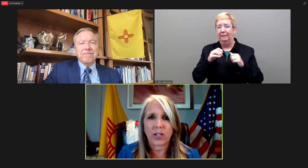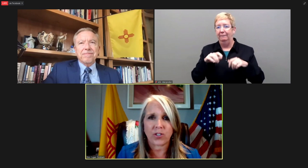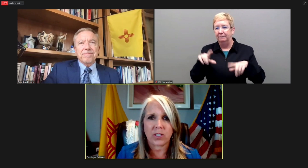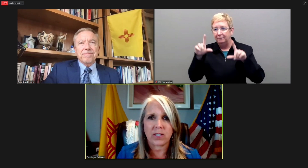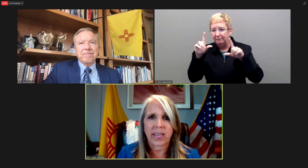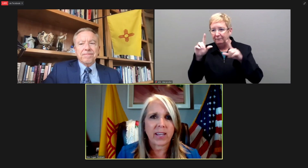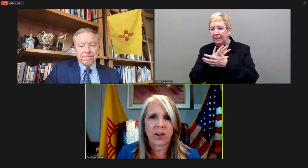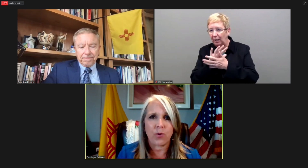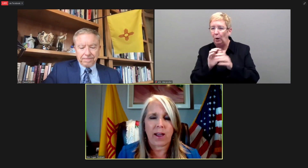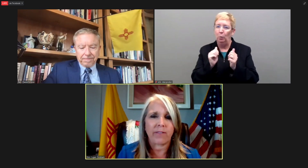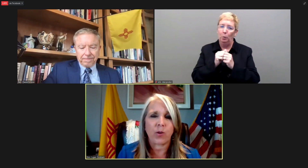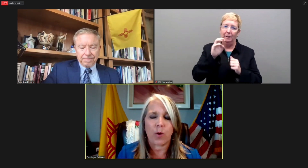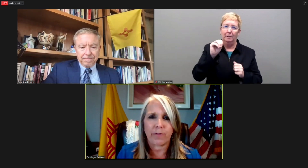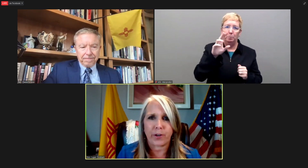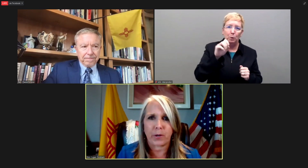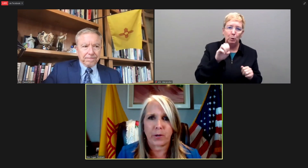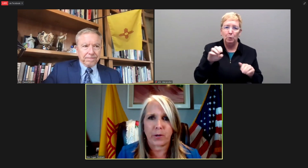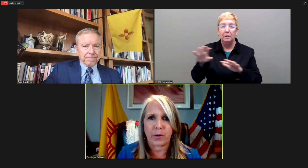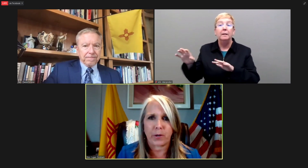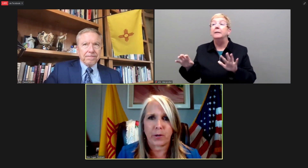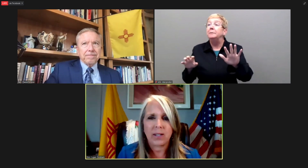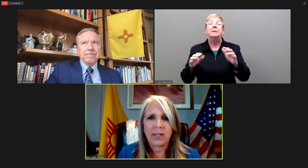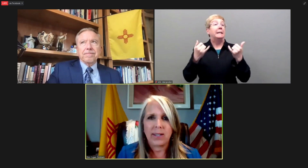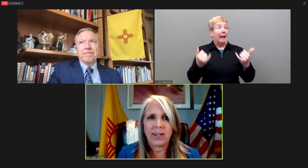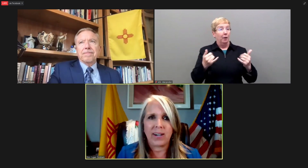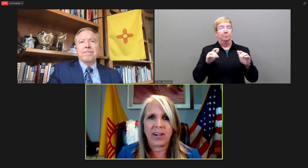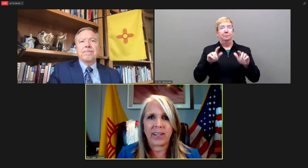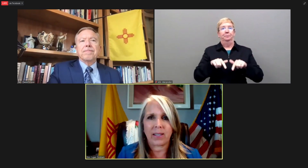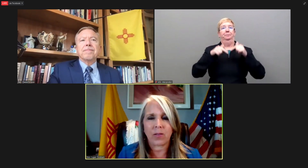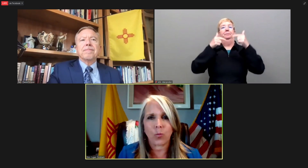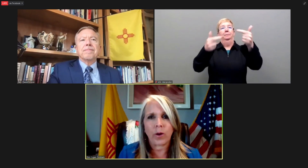taking questions. Thank you everyone for your patience.